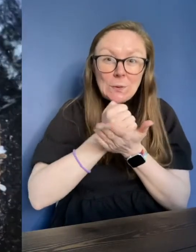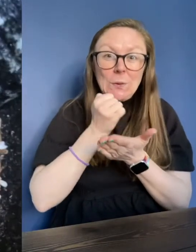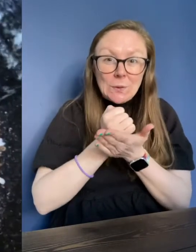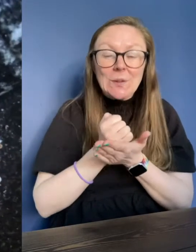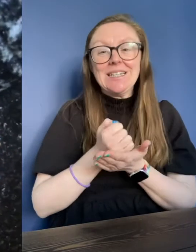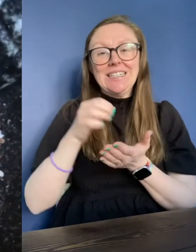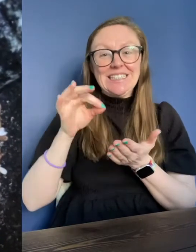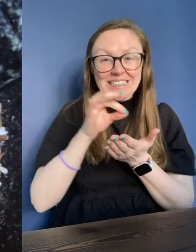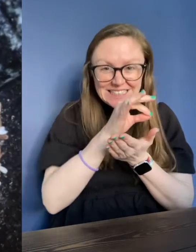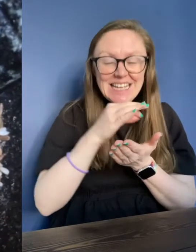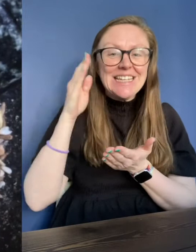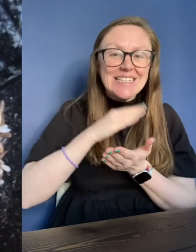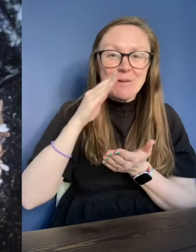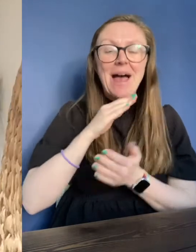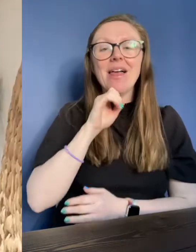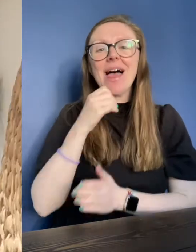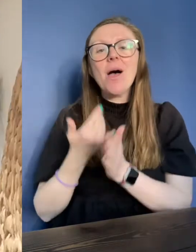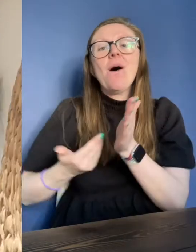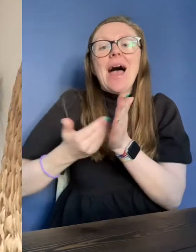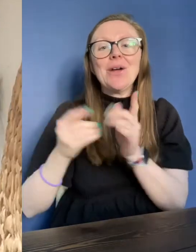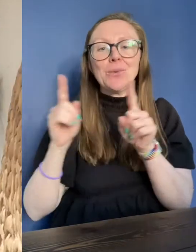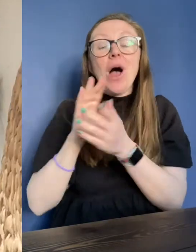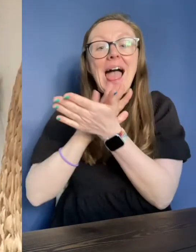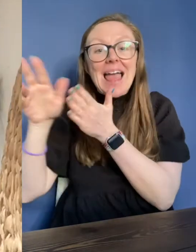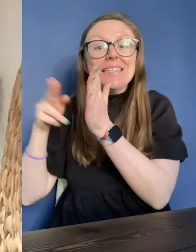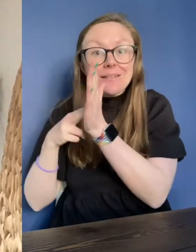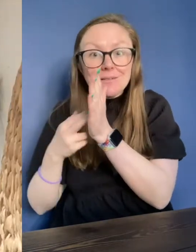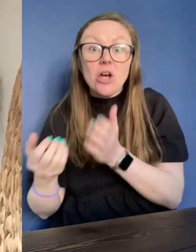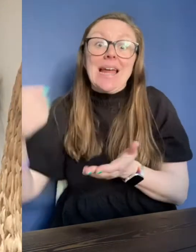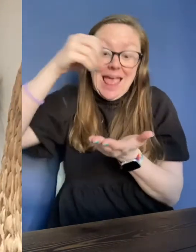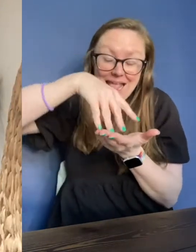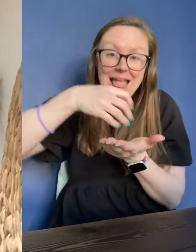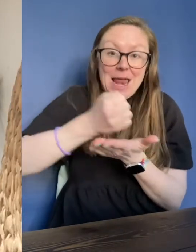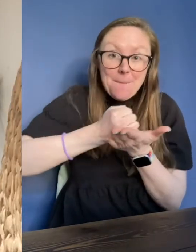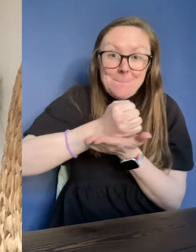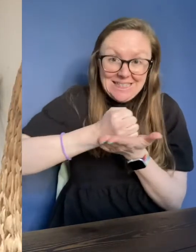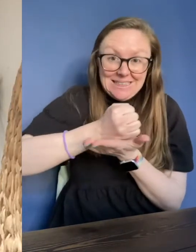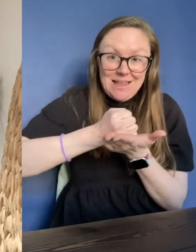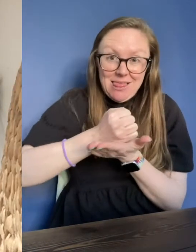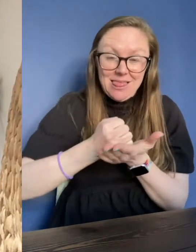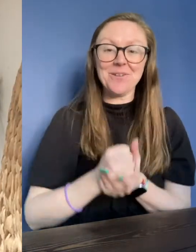spices, and then I'll add the hazels to the pestle and mortar.